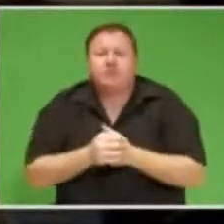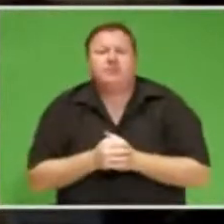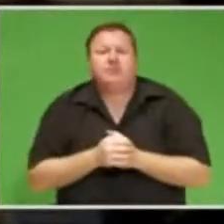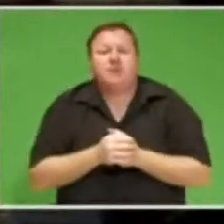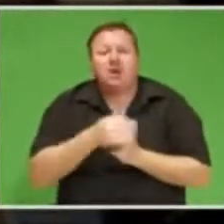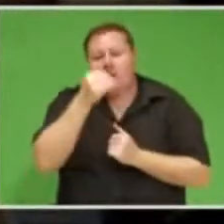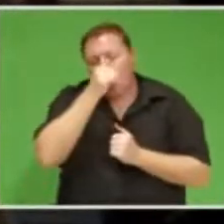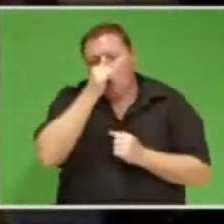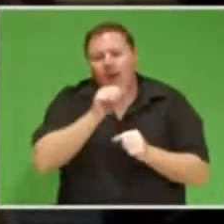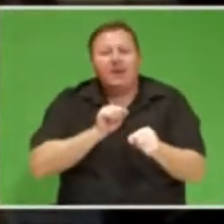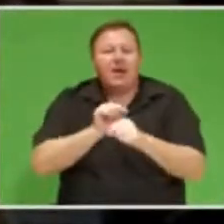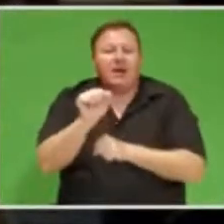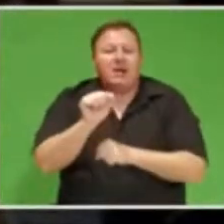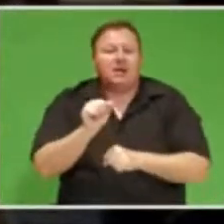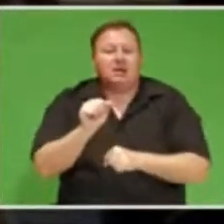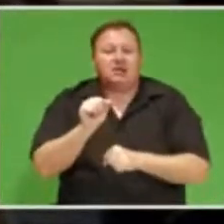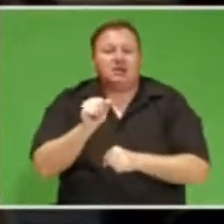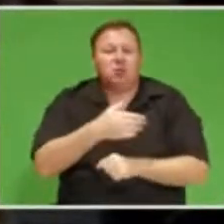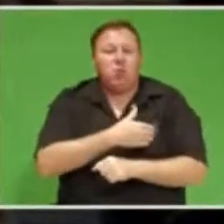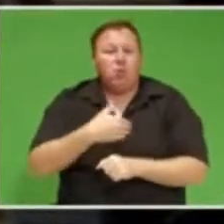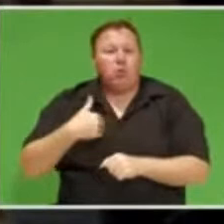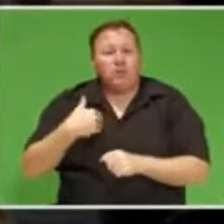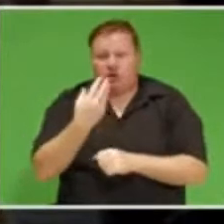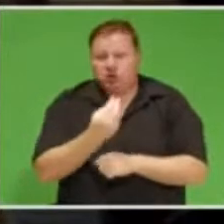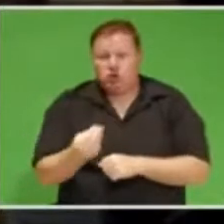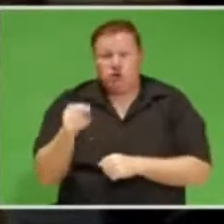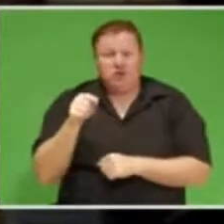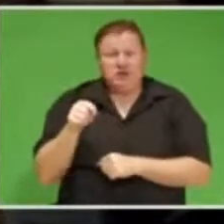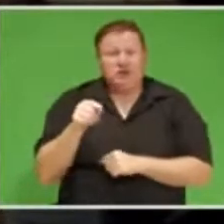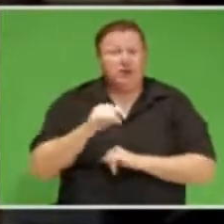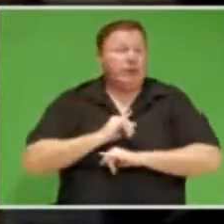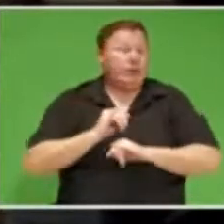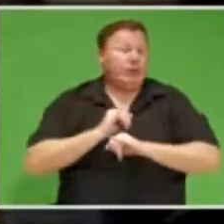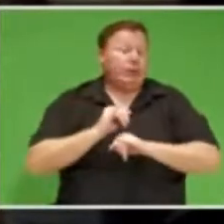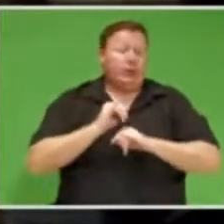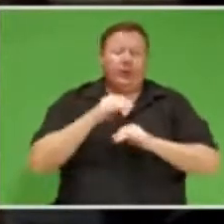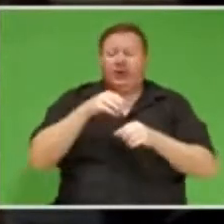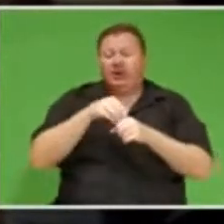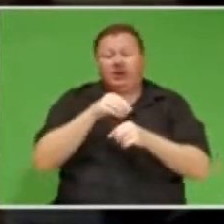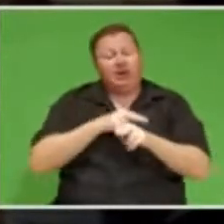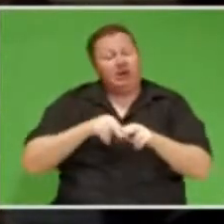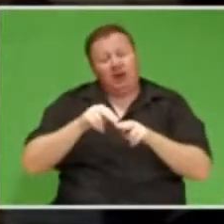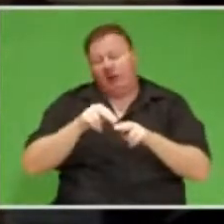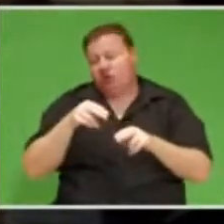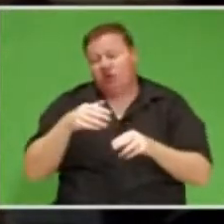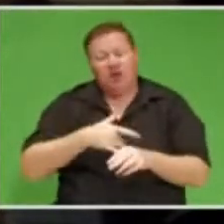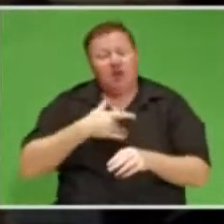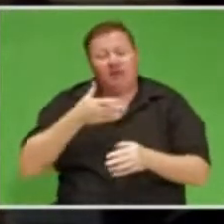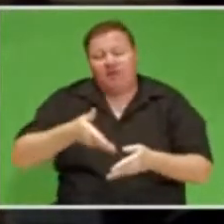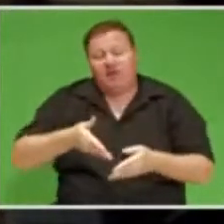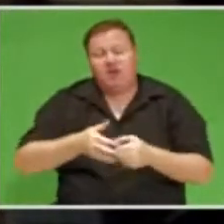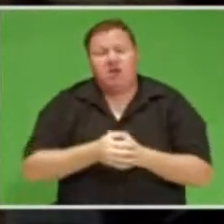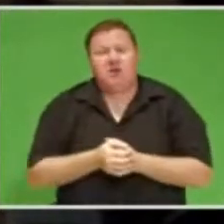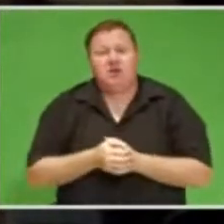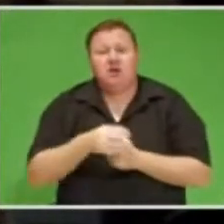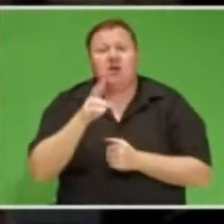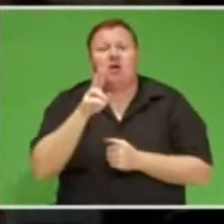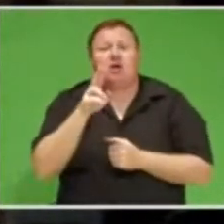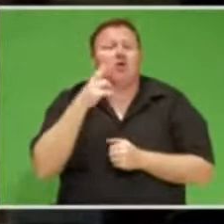children remain a deeply disturbing feature of our national life. In November last